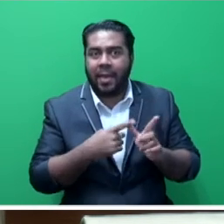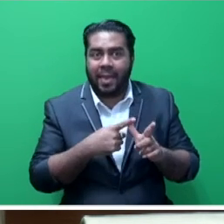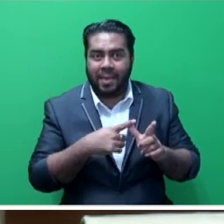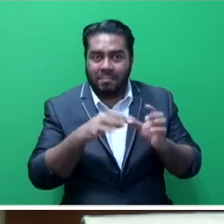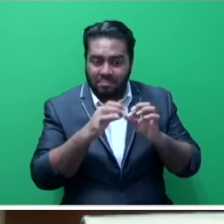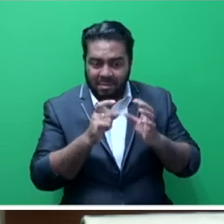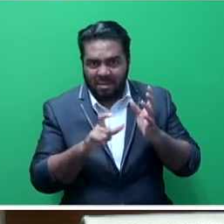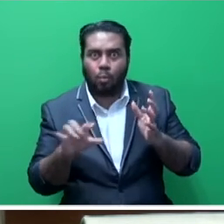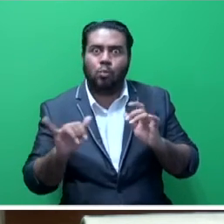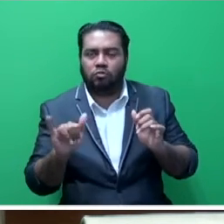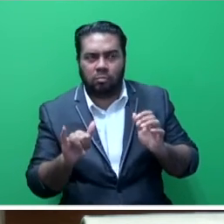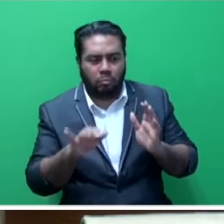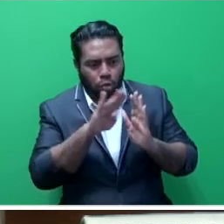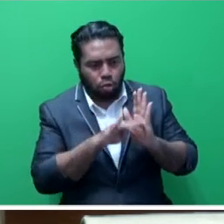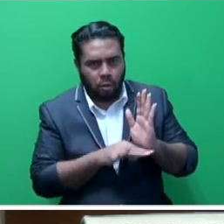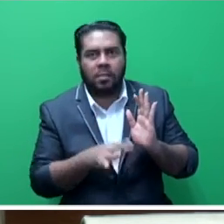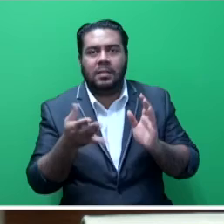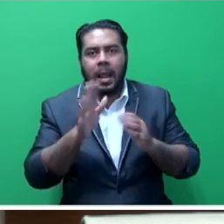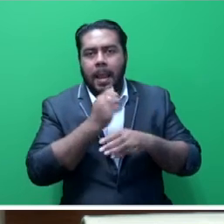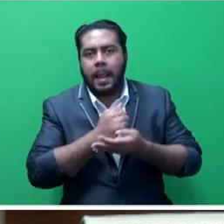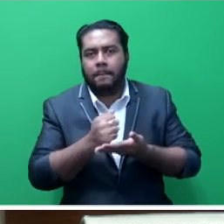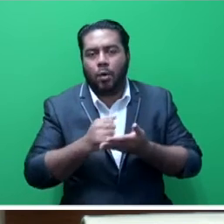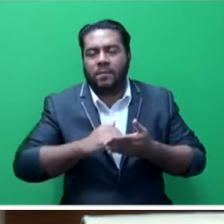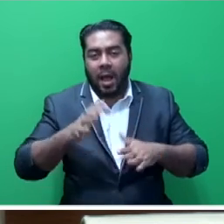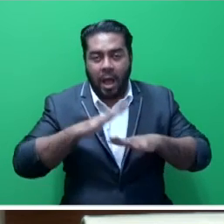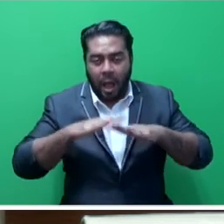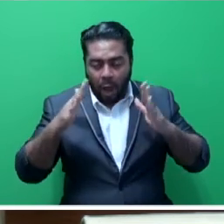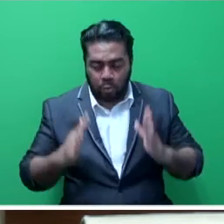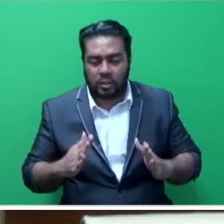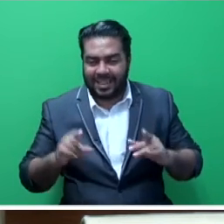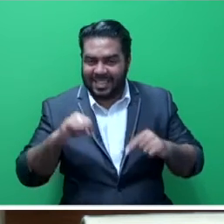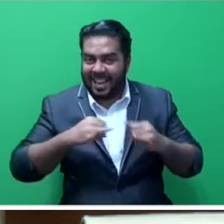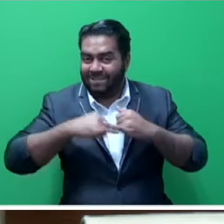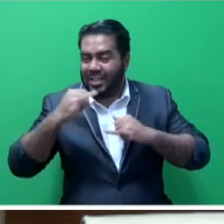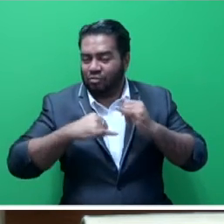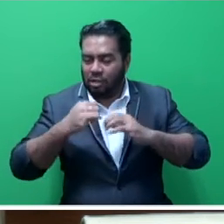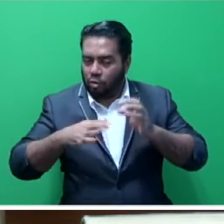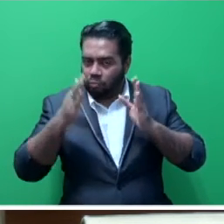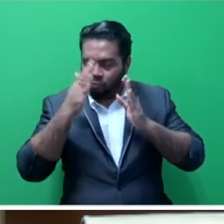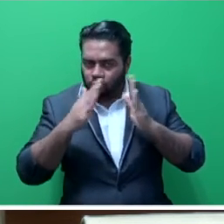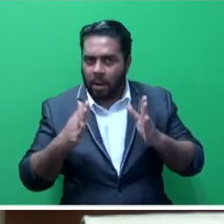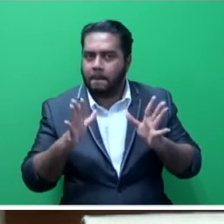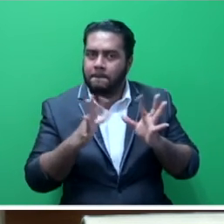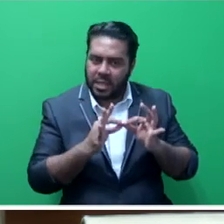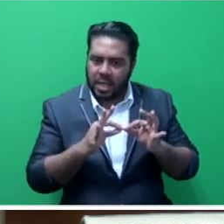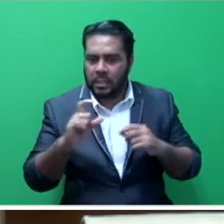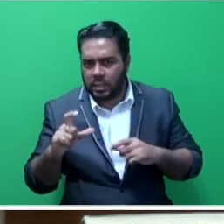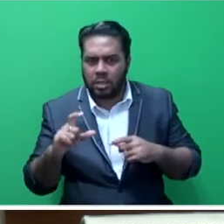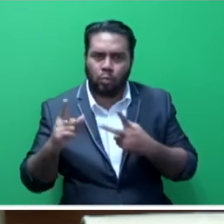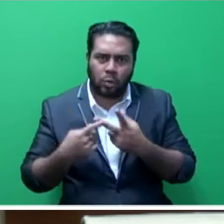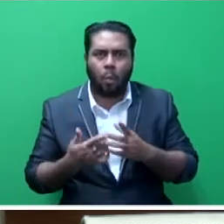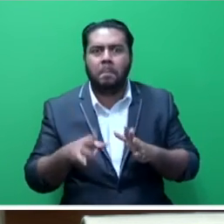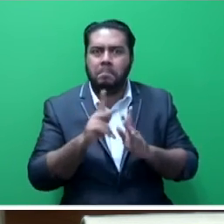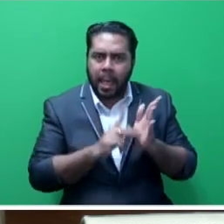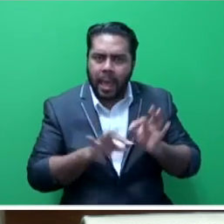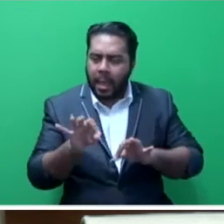very urgent, and these are the number of houses, these are the infrastructure that may threaten B and C. So we would want to probably pick